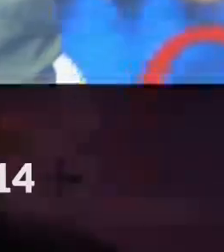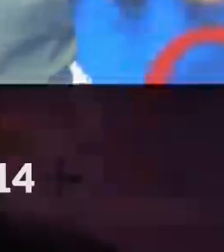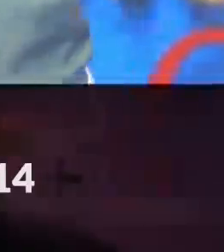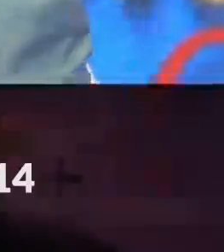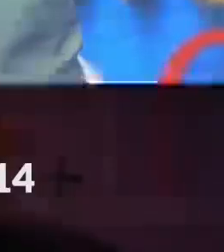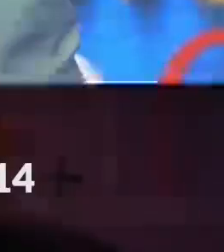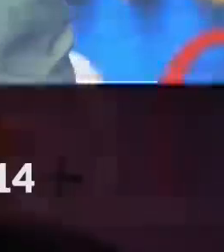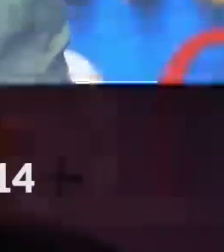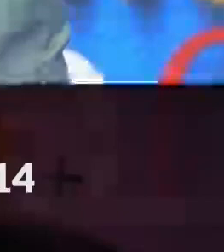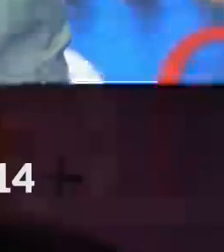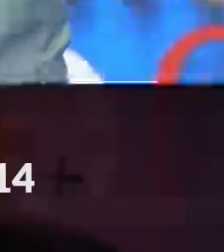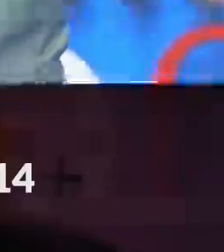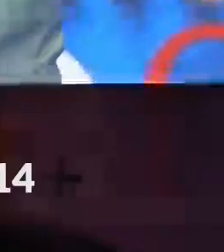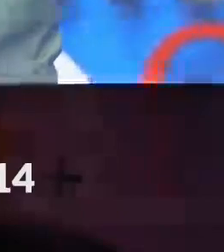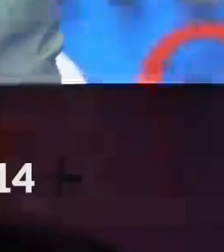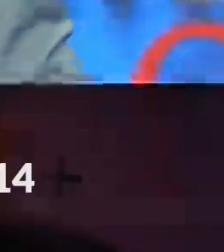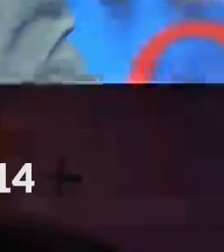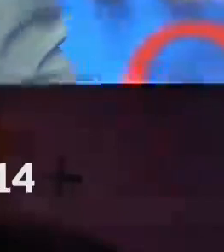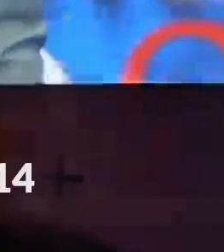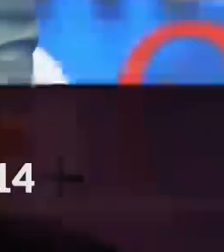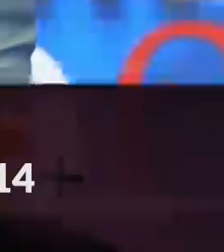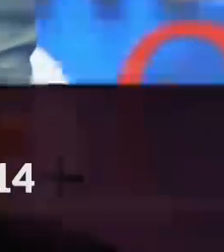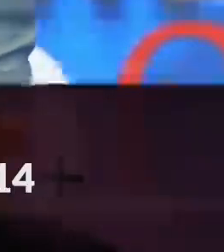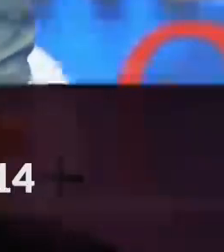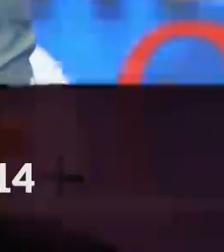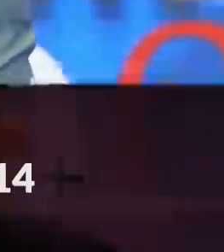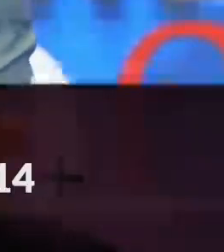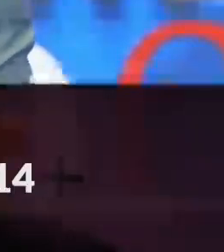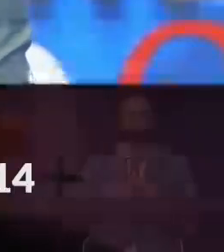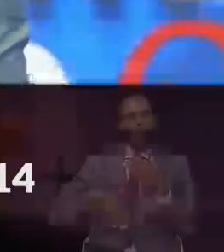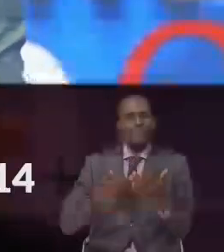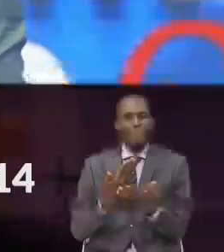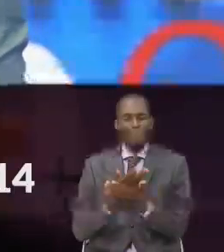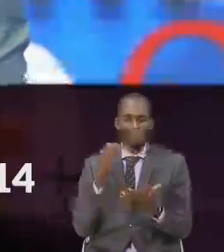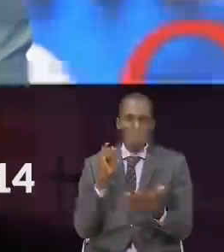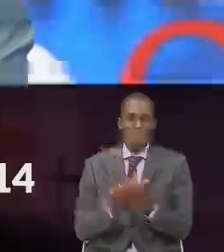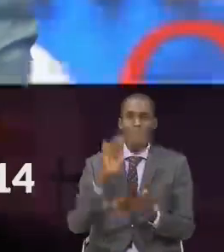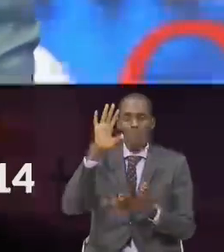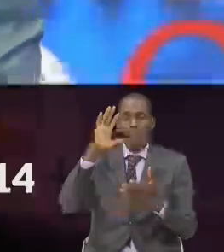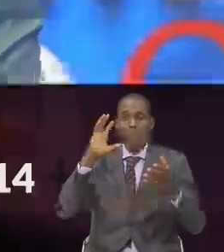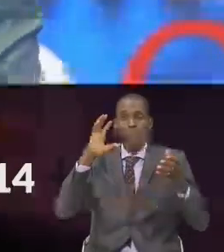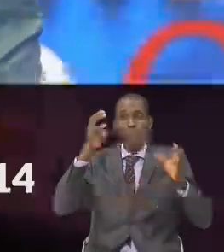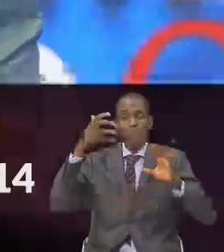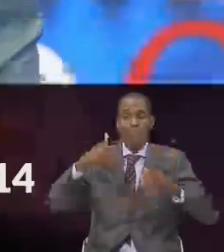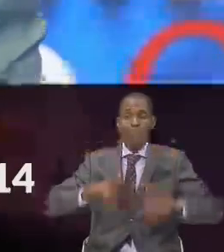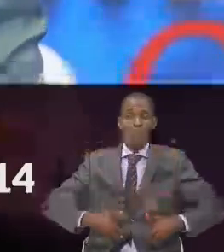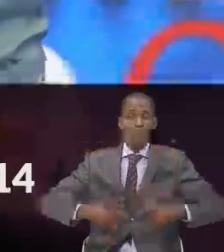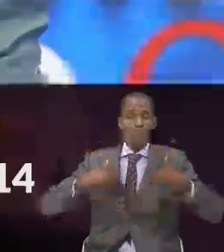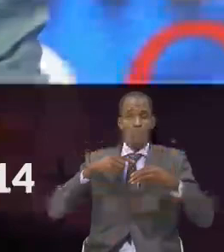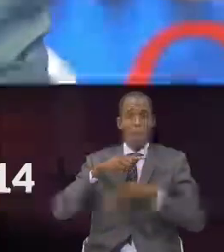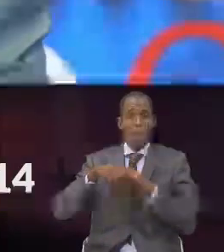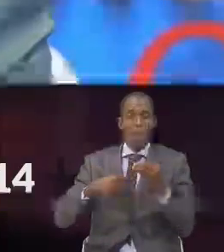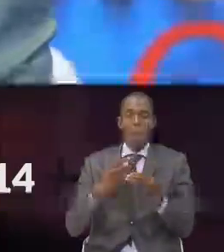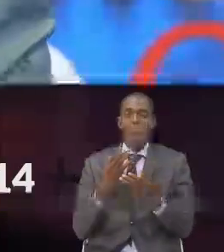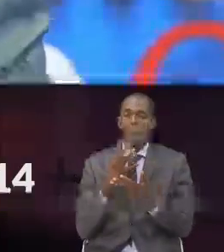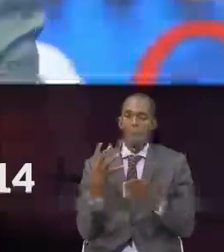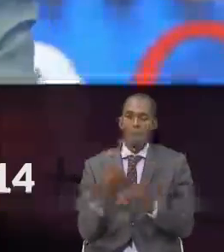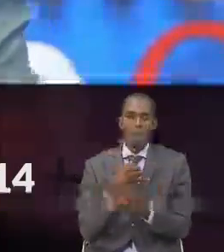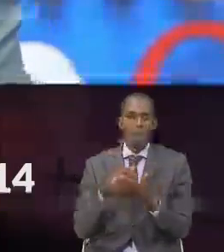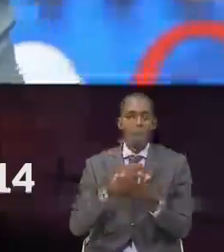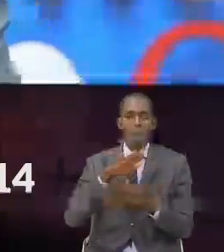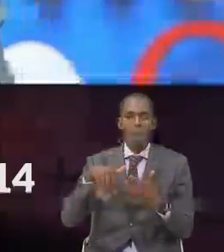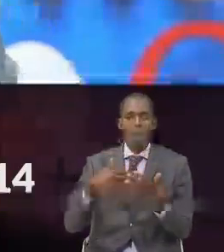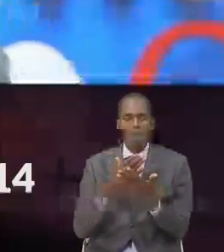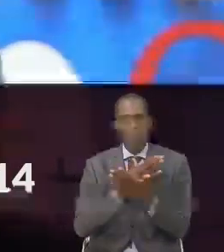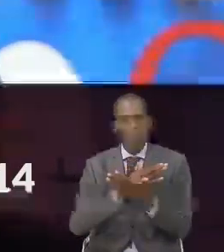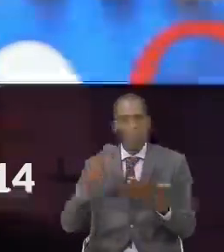Take your anger away from me. Take the punishment away from me. Take all that you are